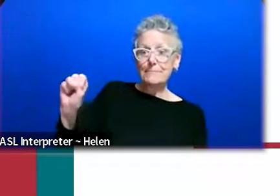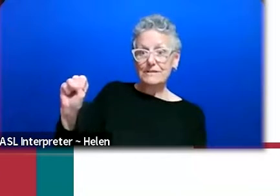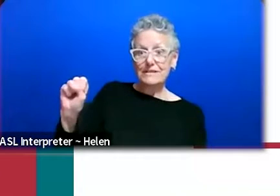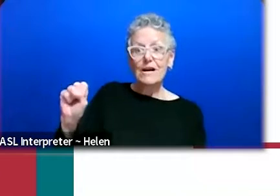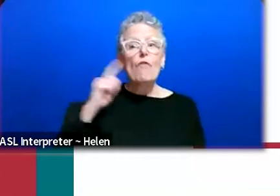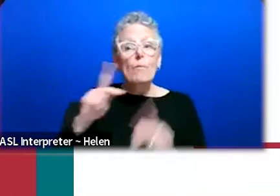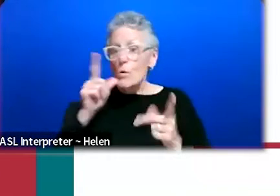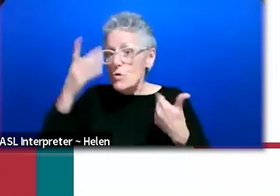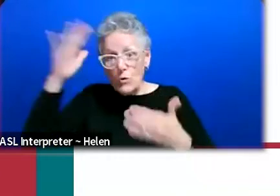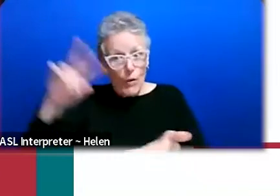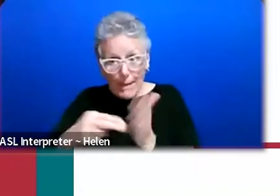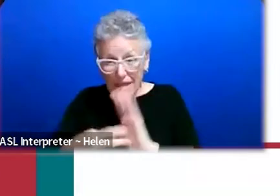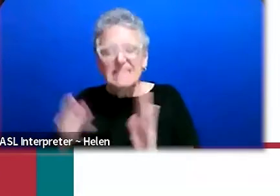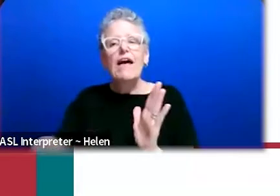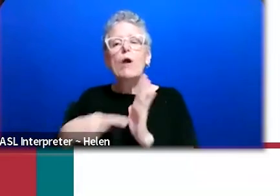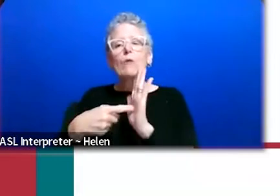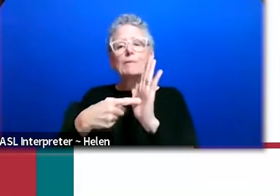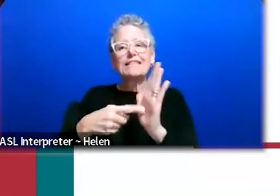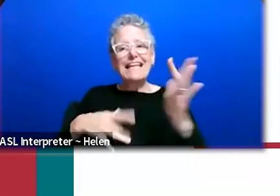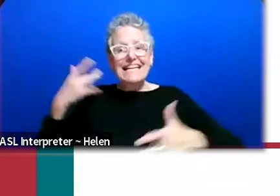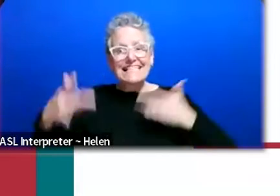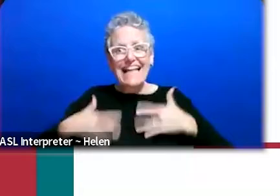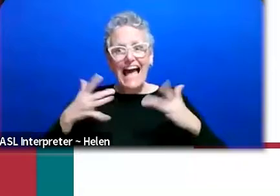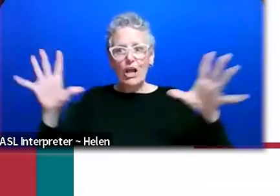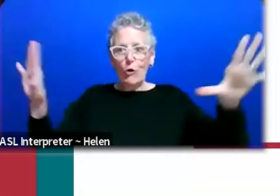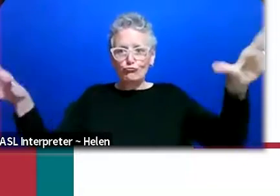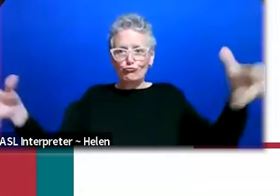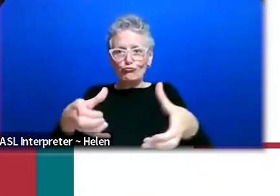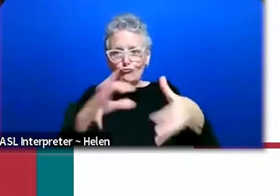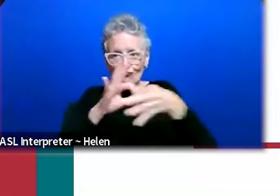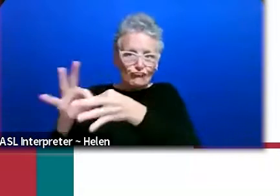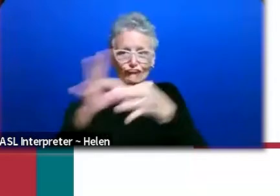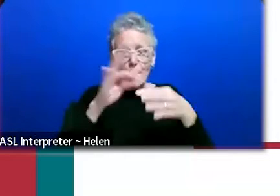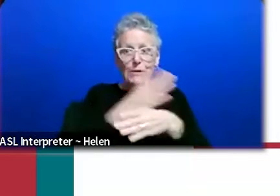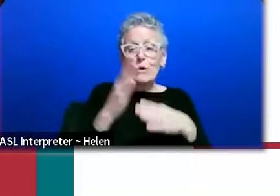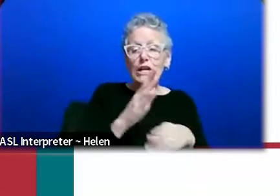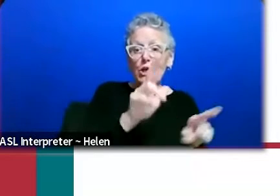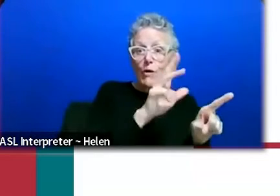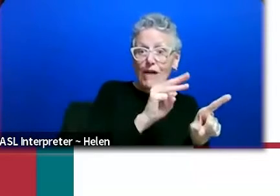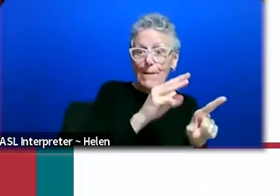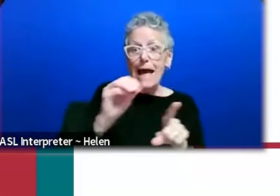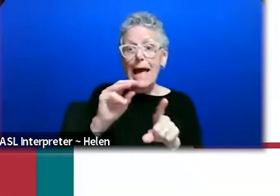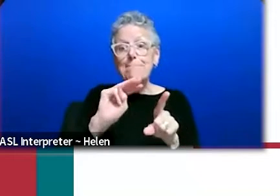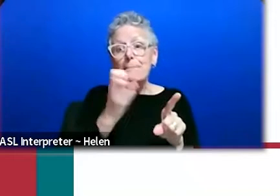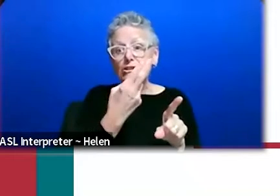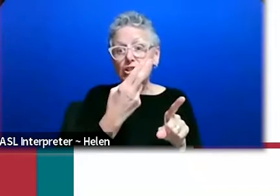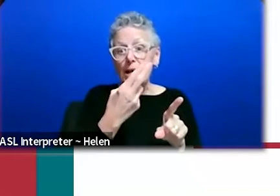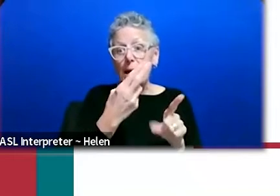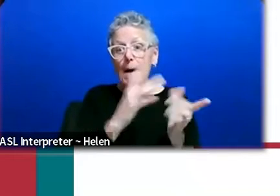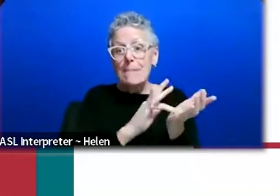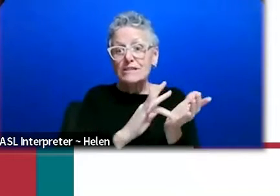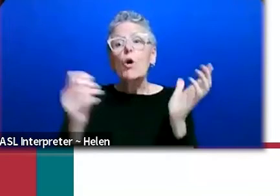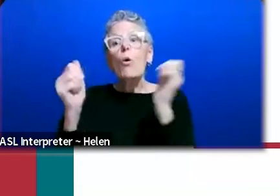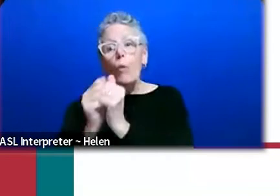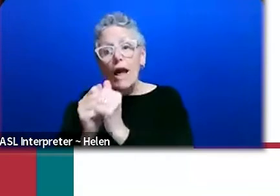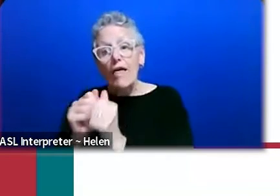not aware, represents an exciting collaboration between the University of Michigan and Michigan Medicine with Mary Free